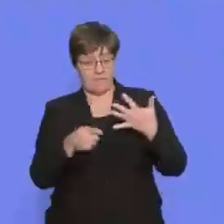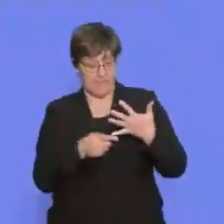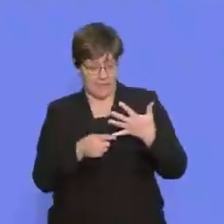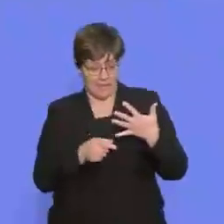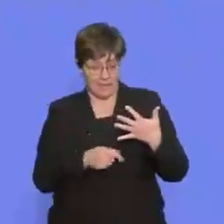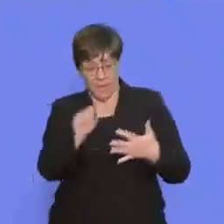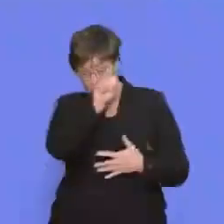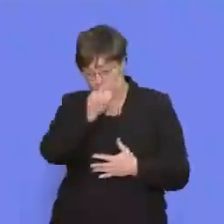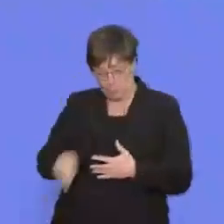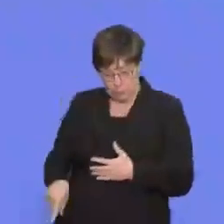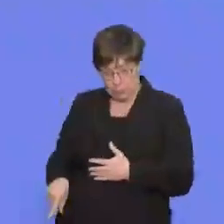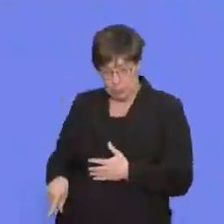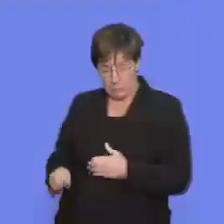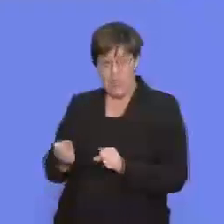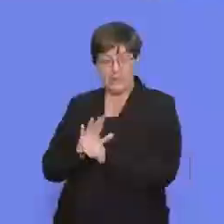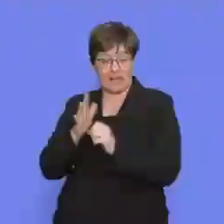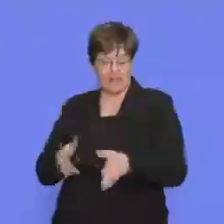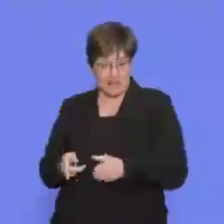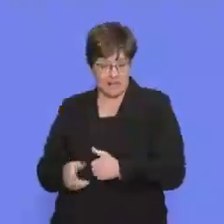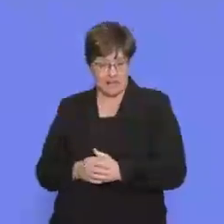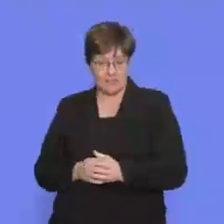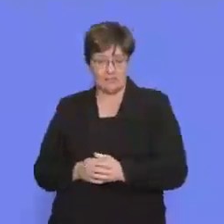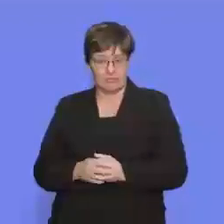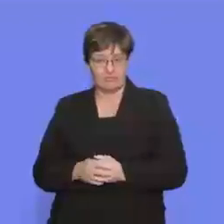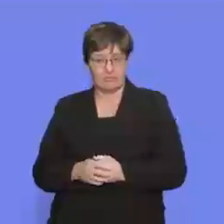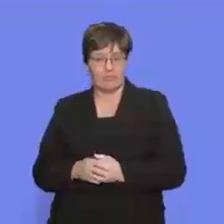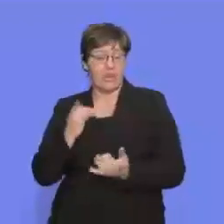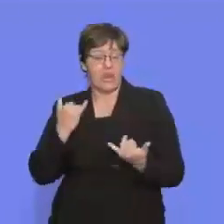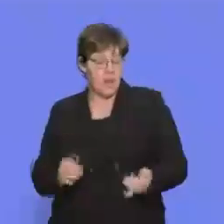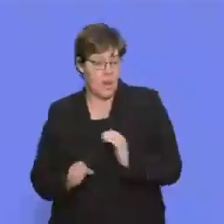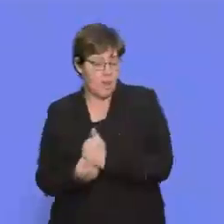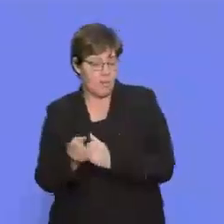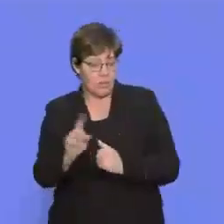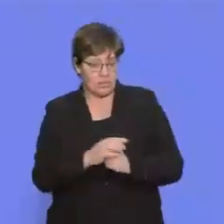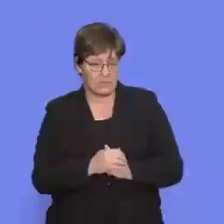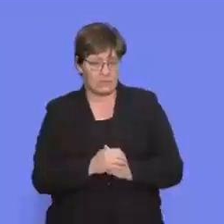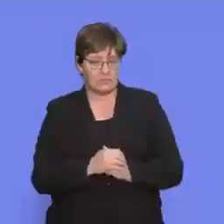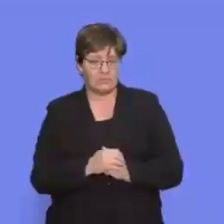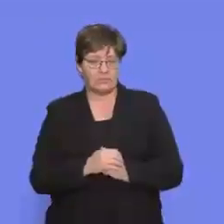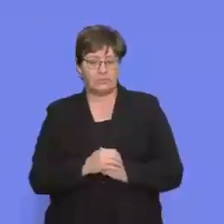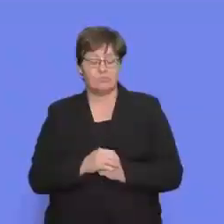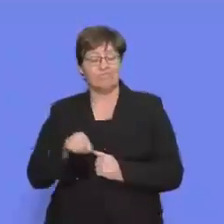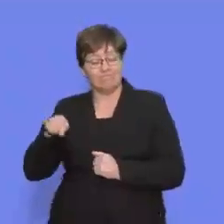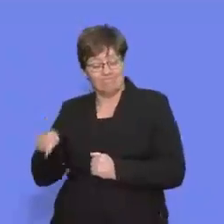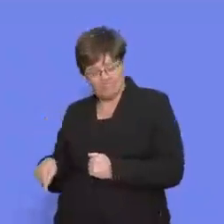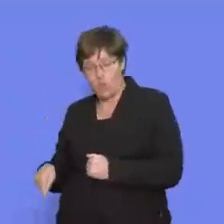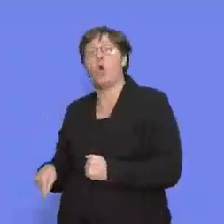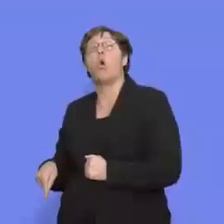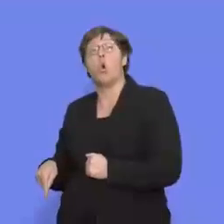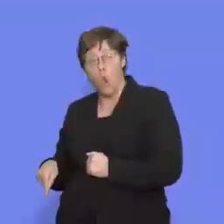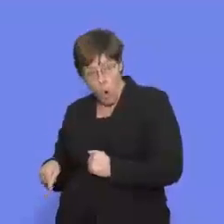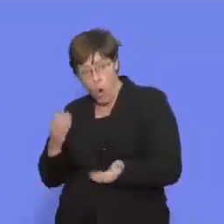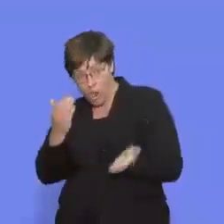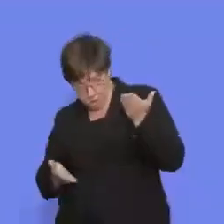effector at this point. What will happen now? The effector also must